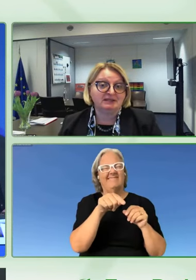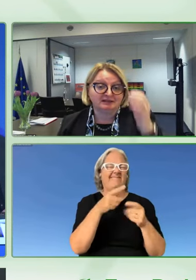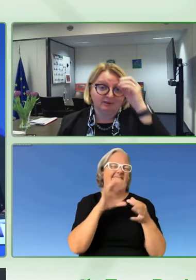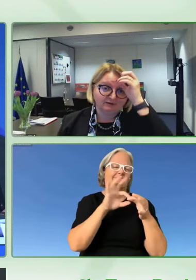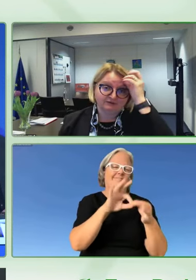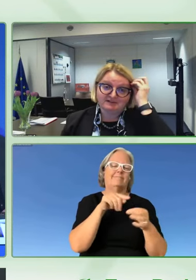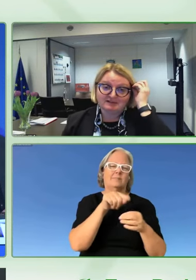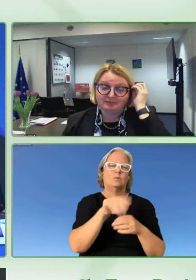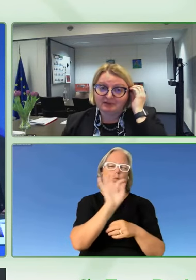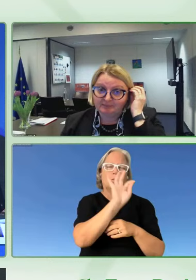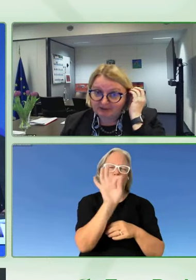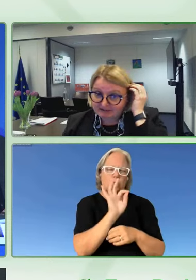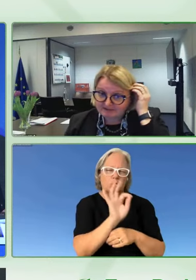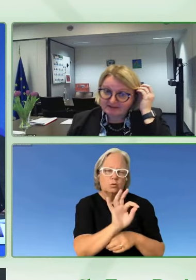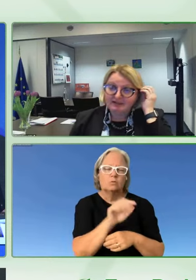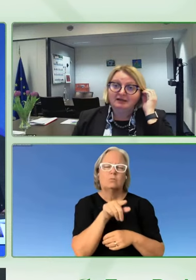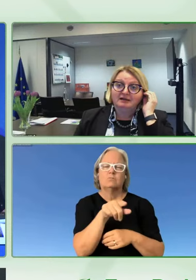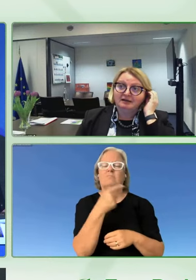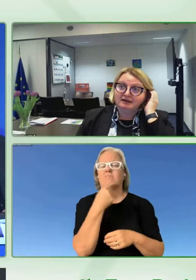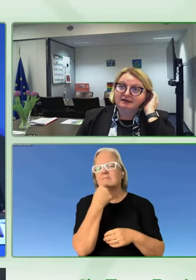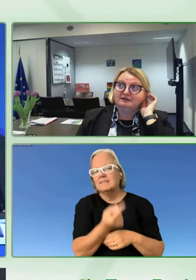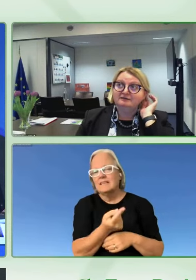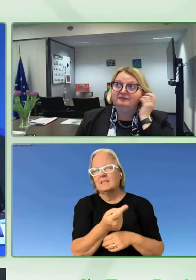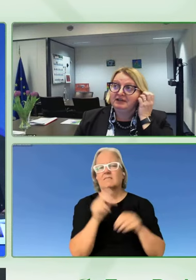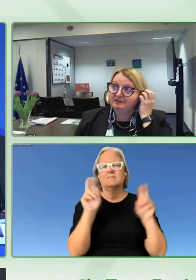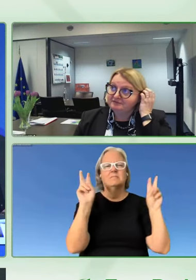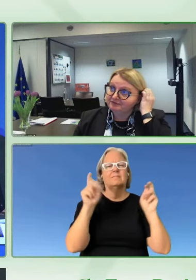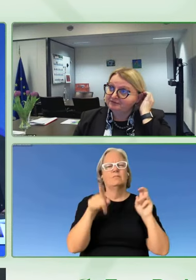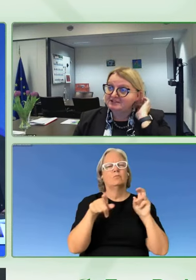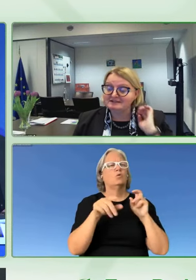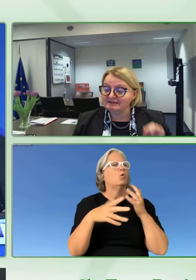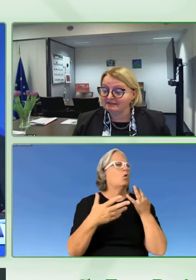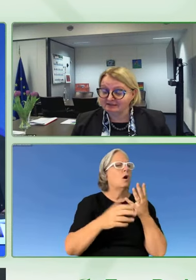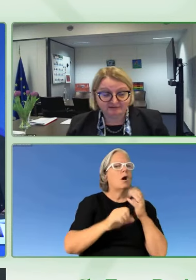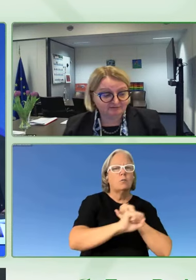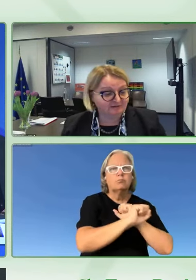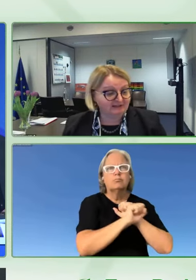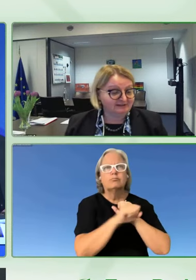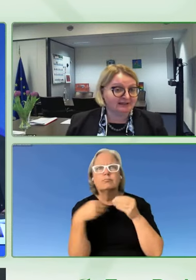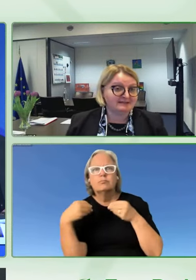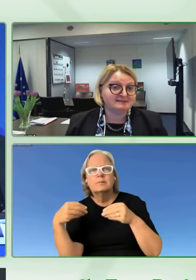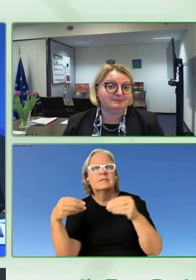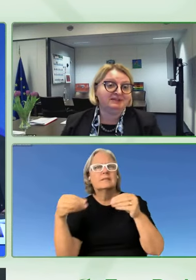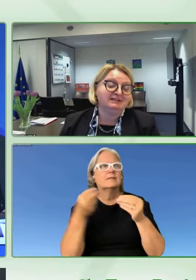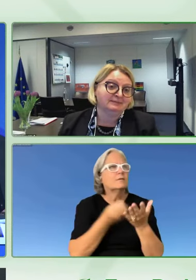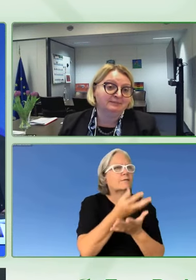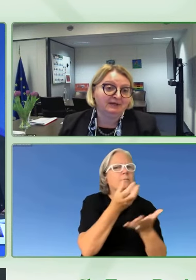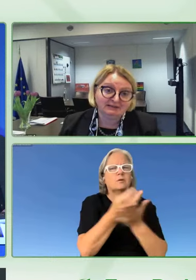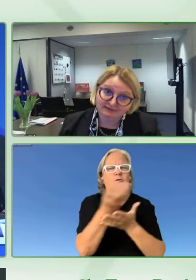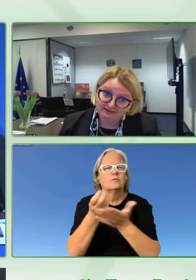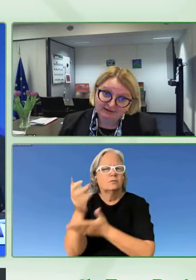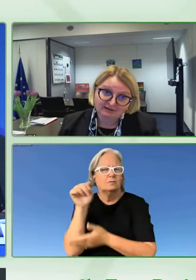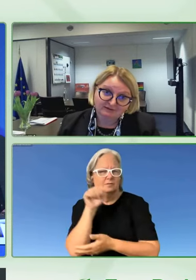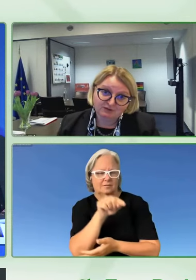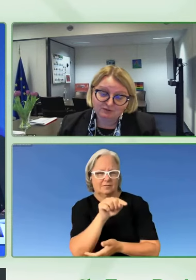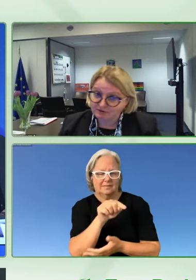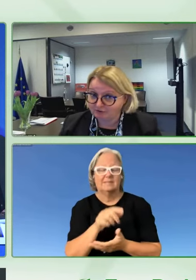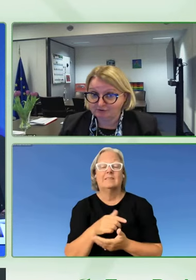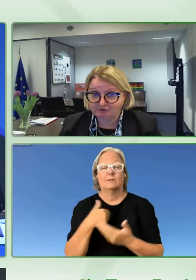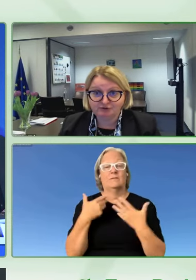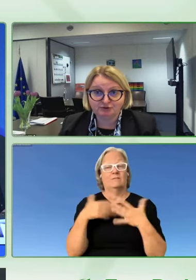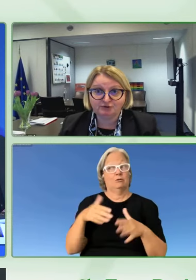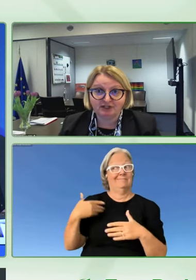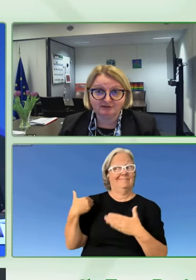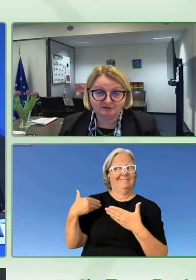concretely speaking about, for example, campaigns, we have recently finalized a big campaign, which